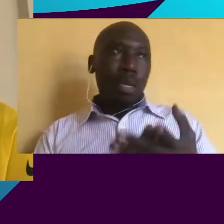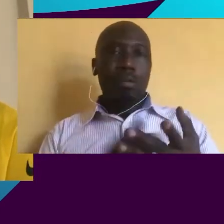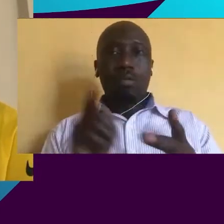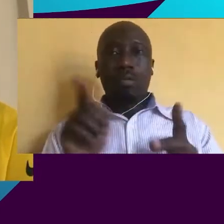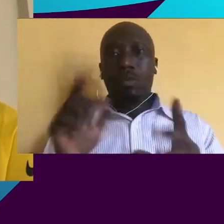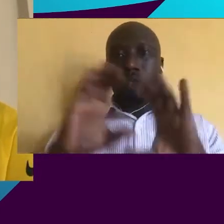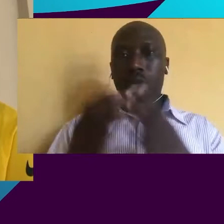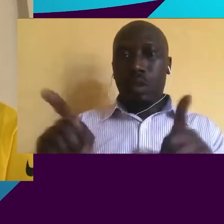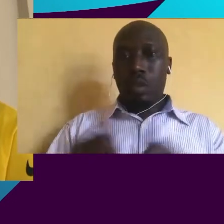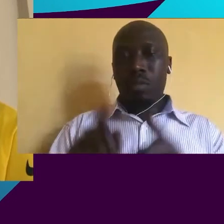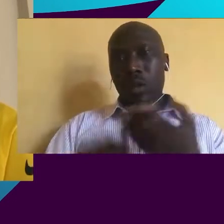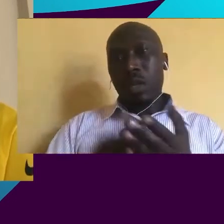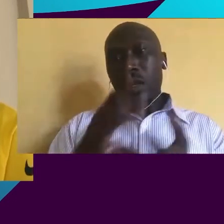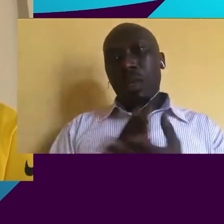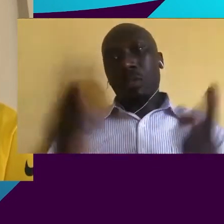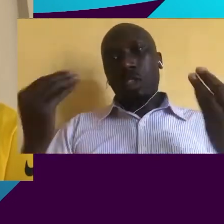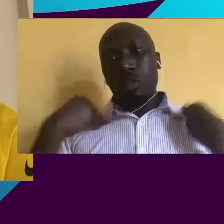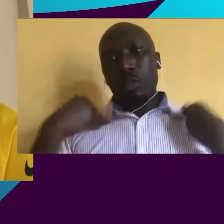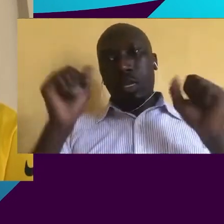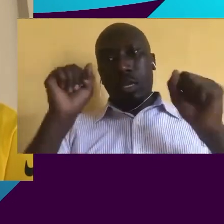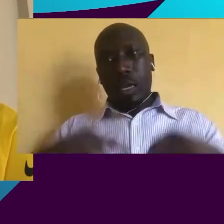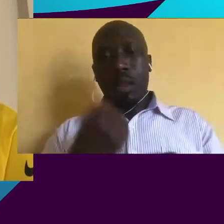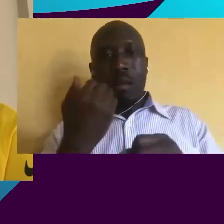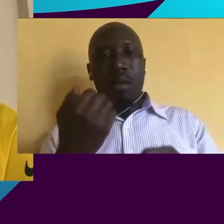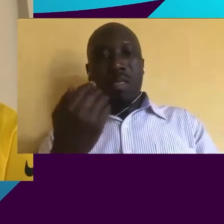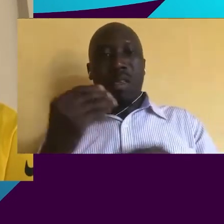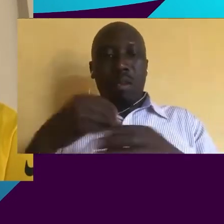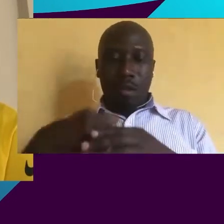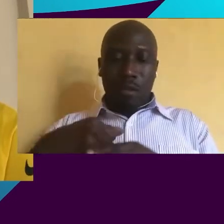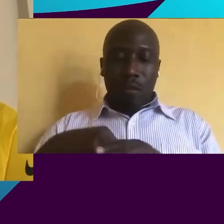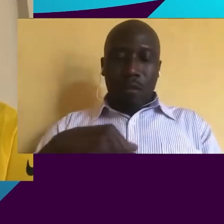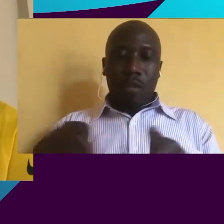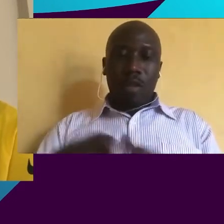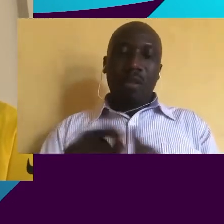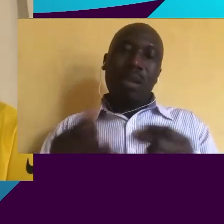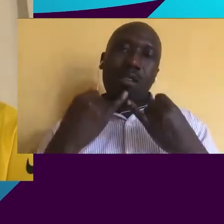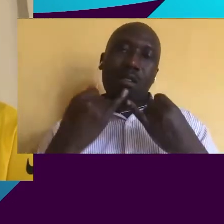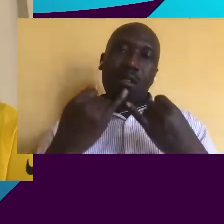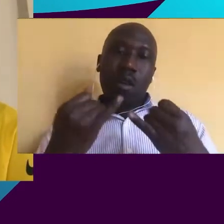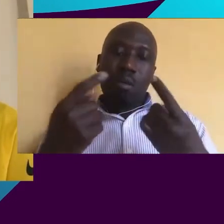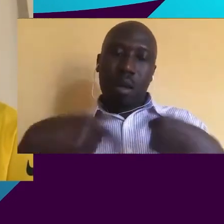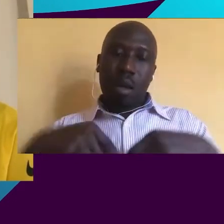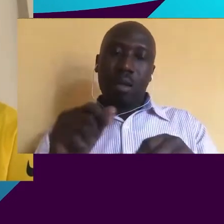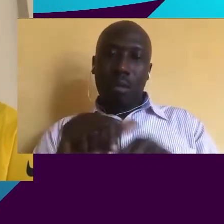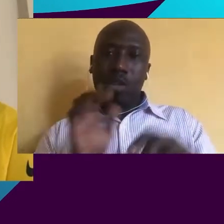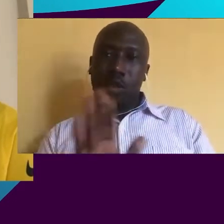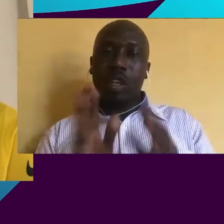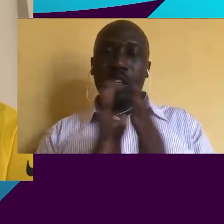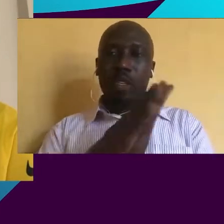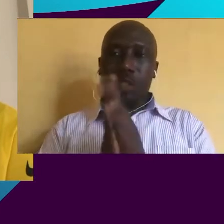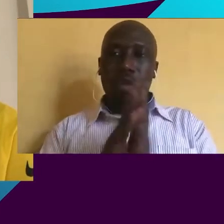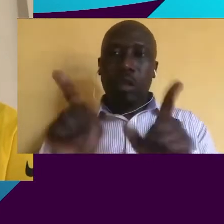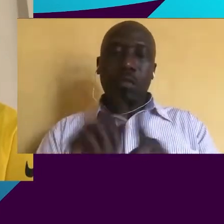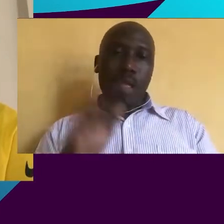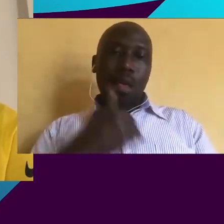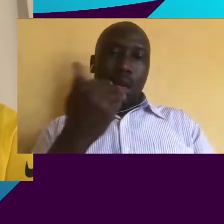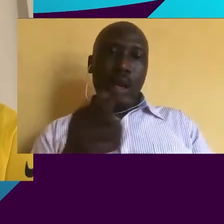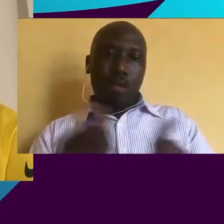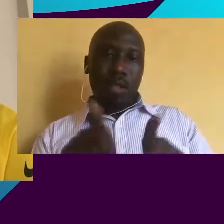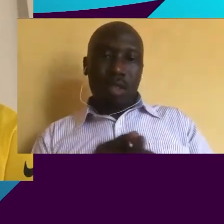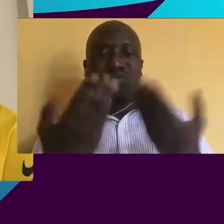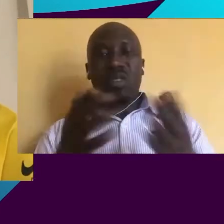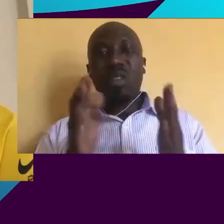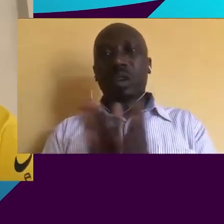of sport that they could play. But tell us about your journey. Then after that, you're going to take us through the barriers of